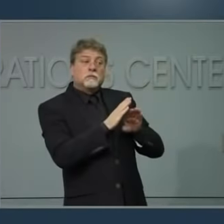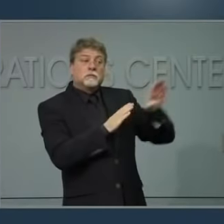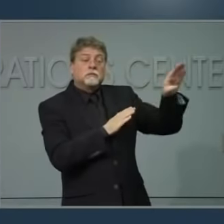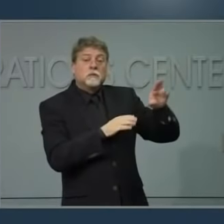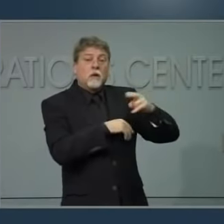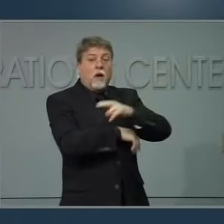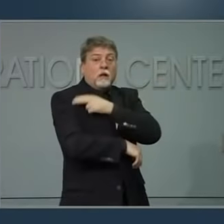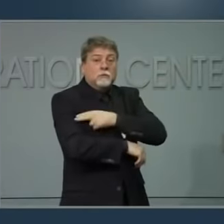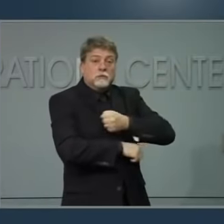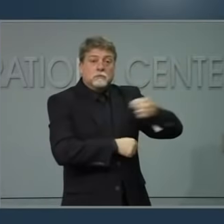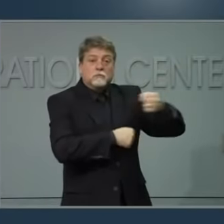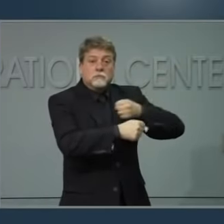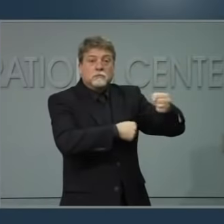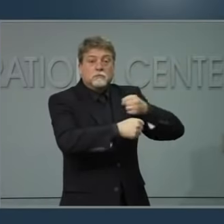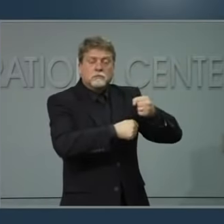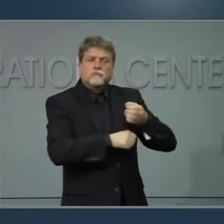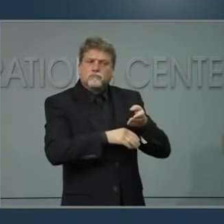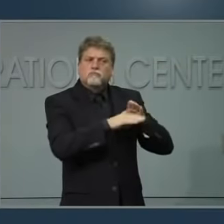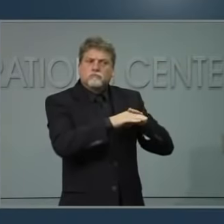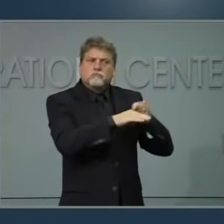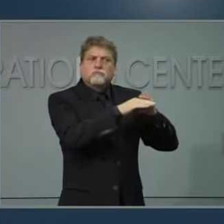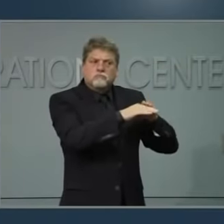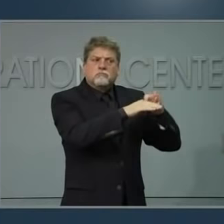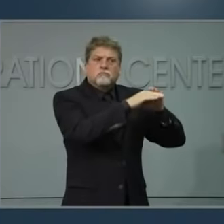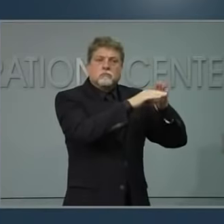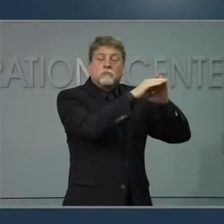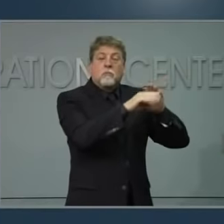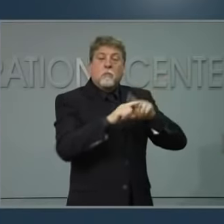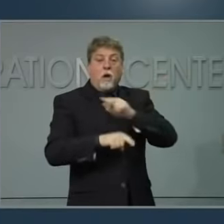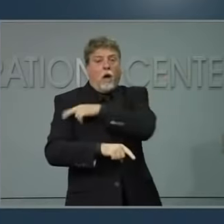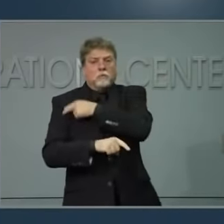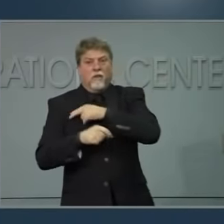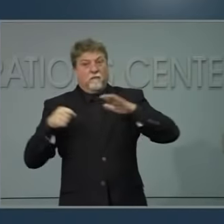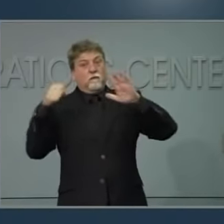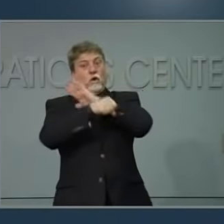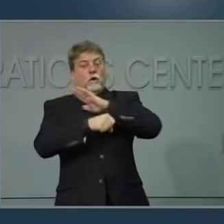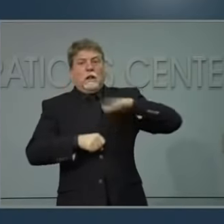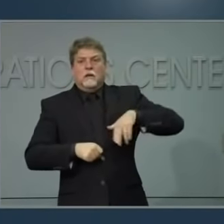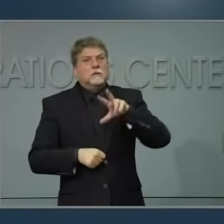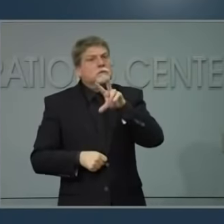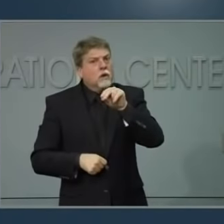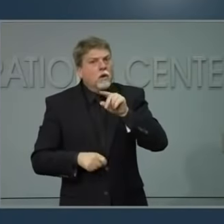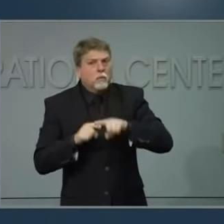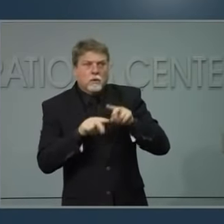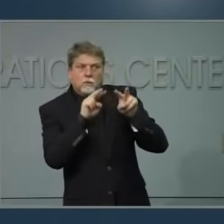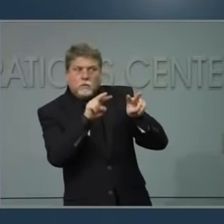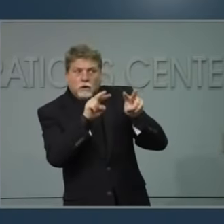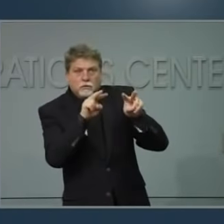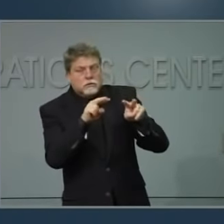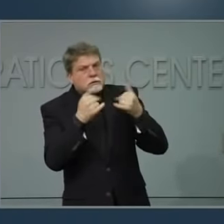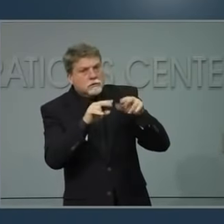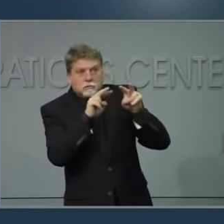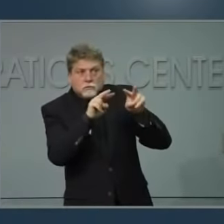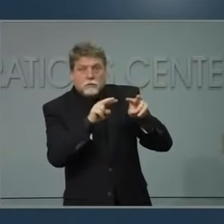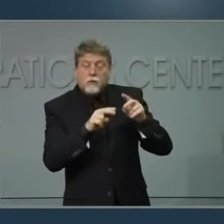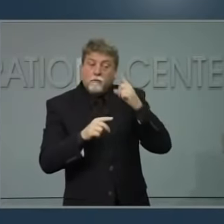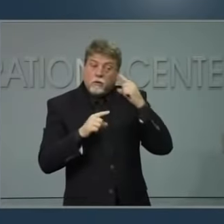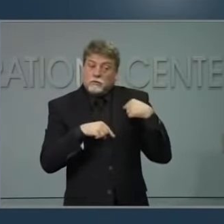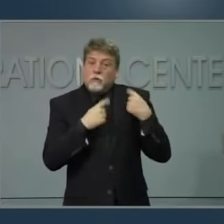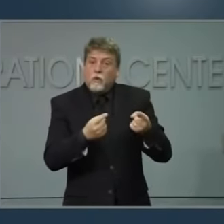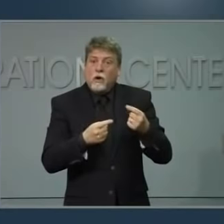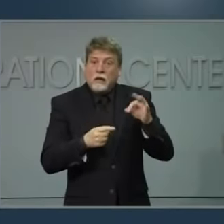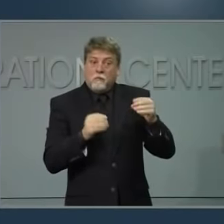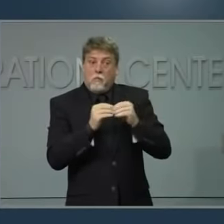of hospitalizations is increasing. Hospitals, again, are feeling the strain, and this is worrisome. But today, we are able to